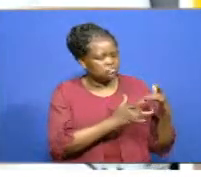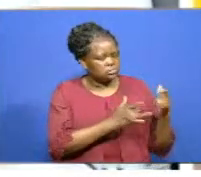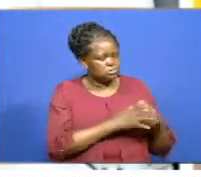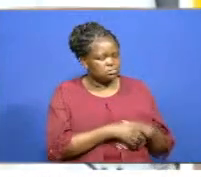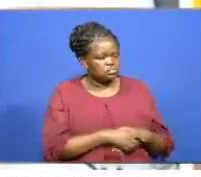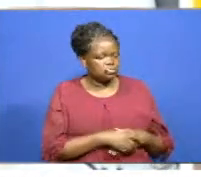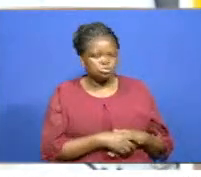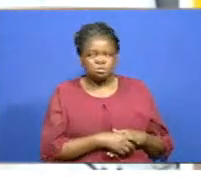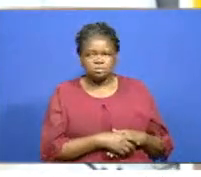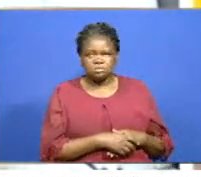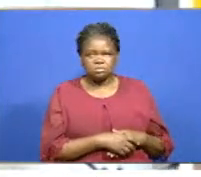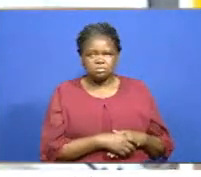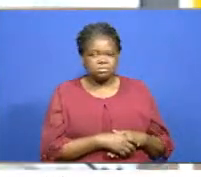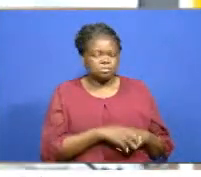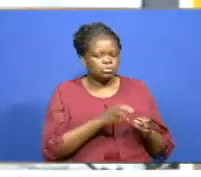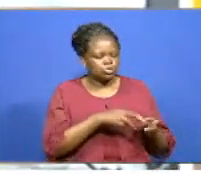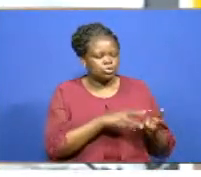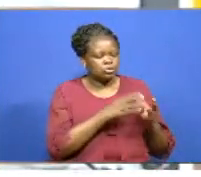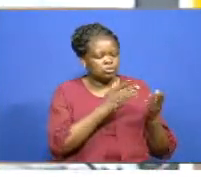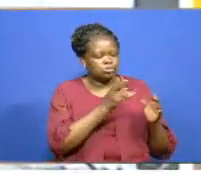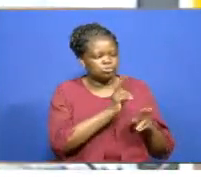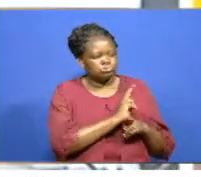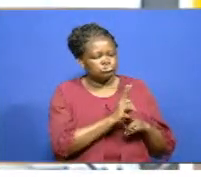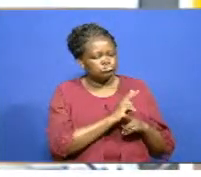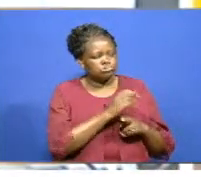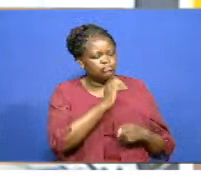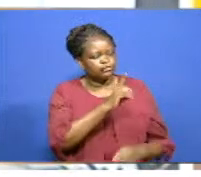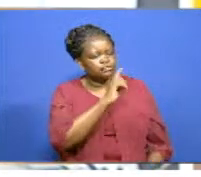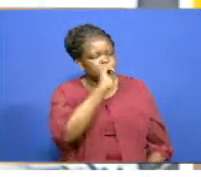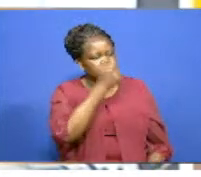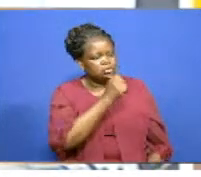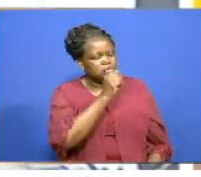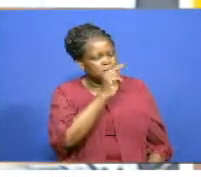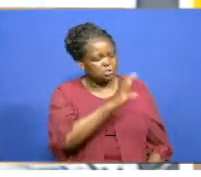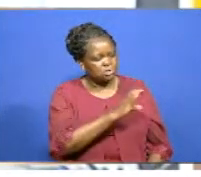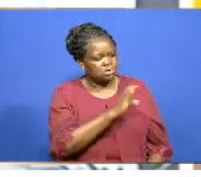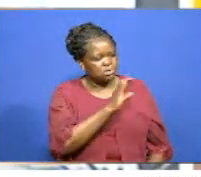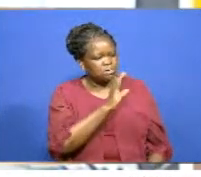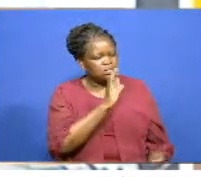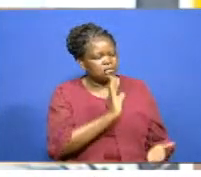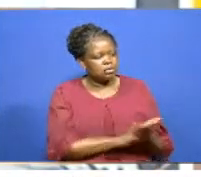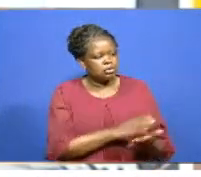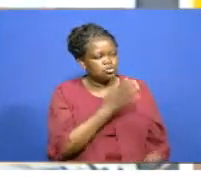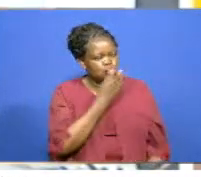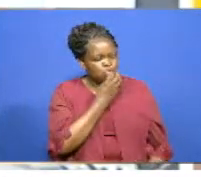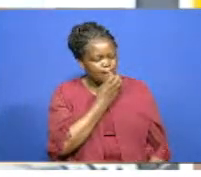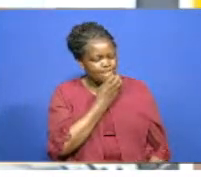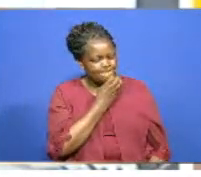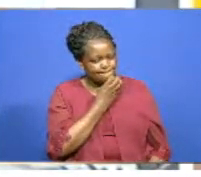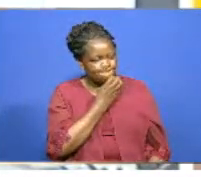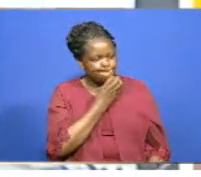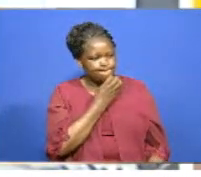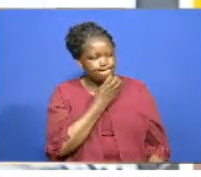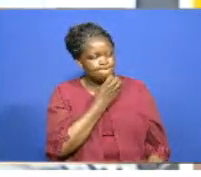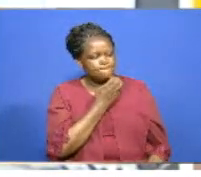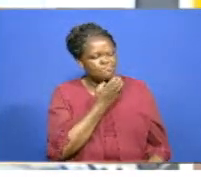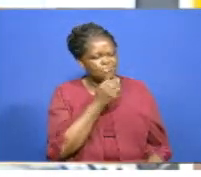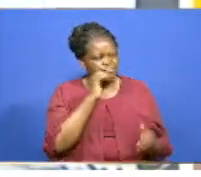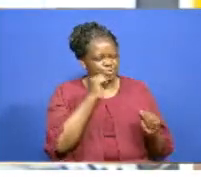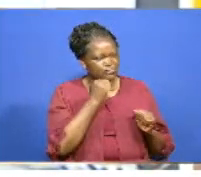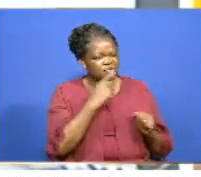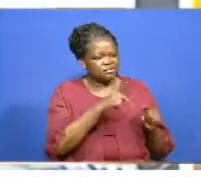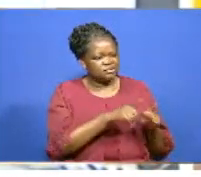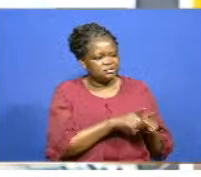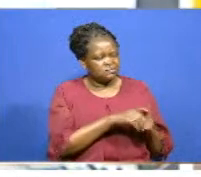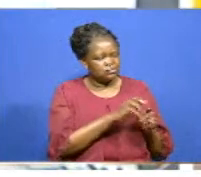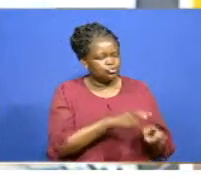dismissive. Yes, looking at the pattern. Yes. That Ford Kenya, ANC, ODM. Ford Kenya, ANC, ODM. Are we likely to see the same